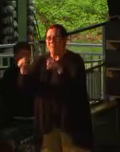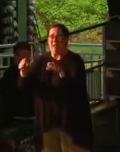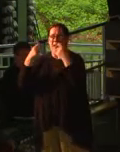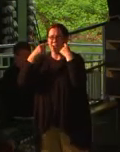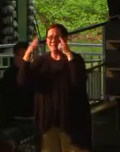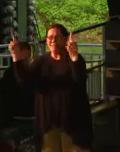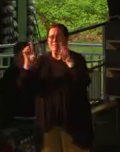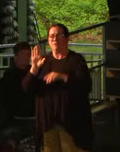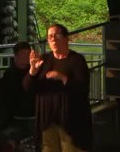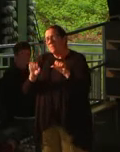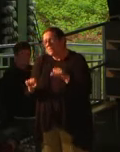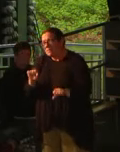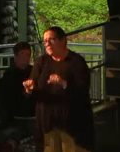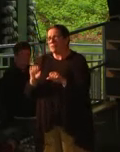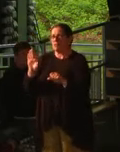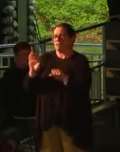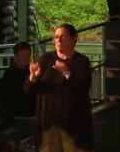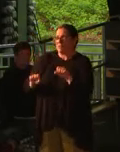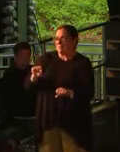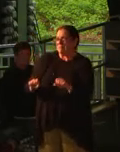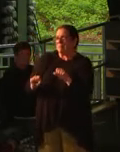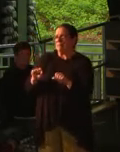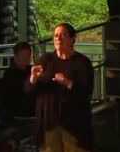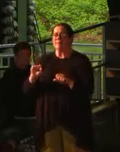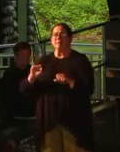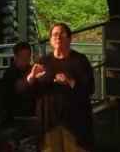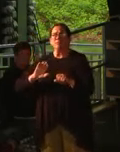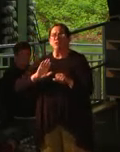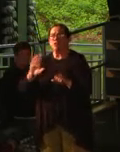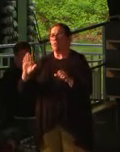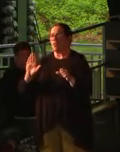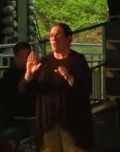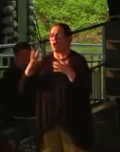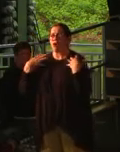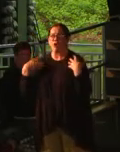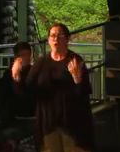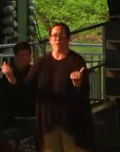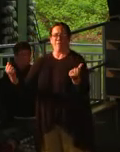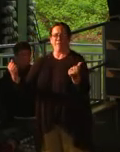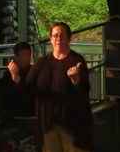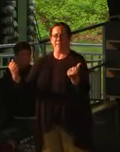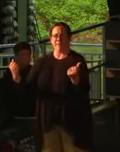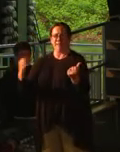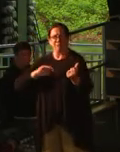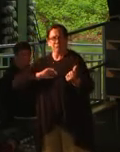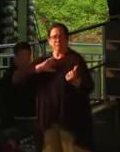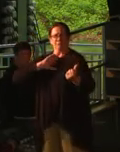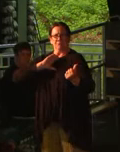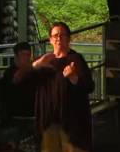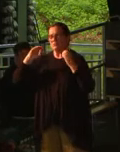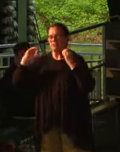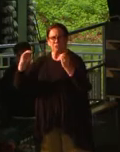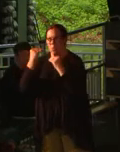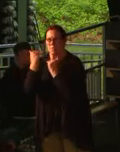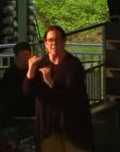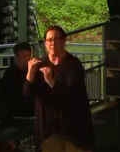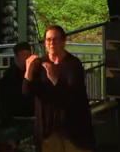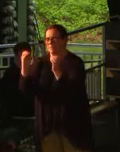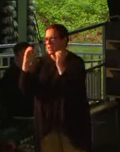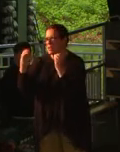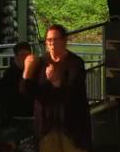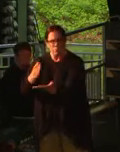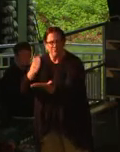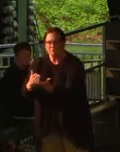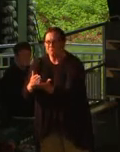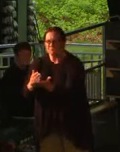Your potential is limitless. Your confidence is boundless.